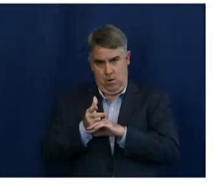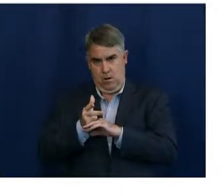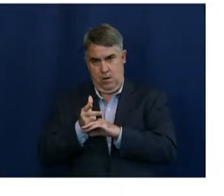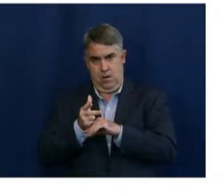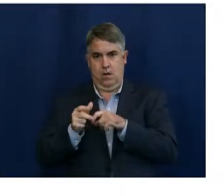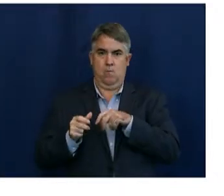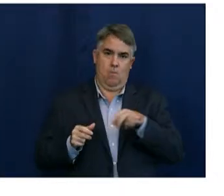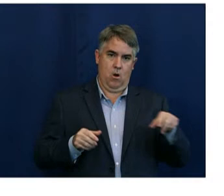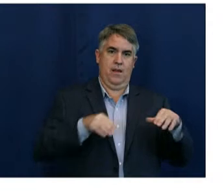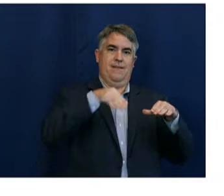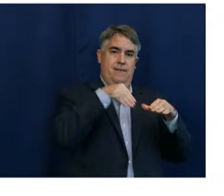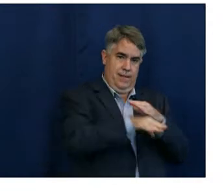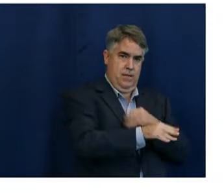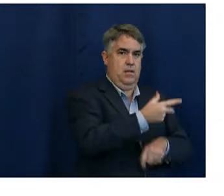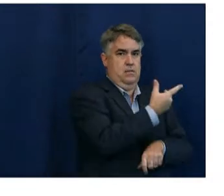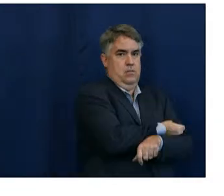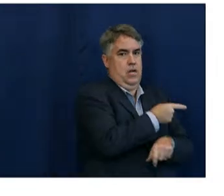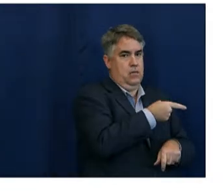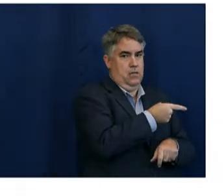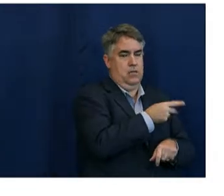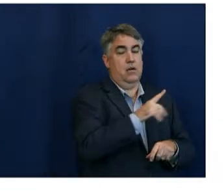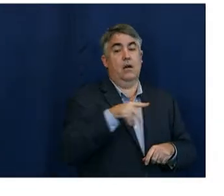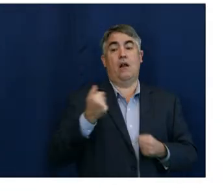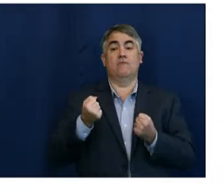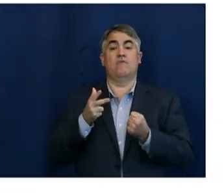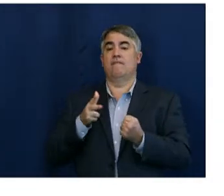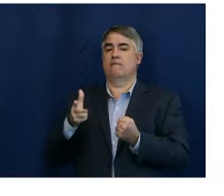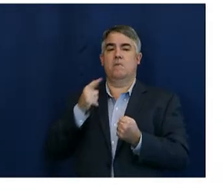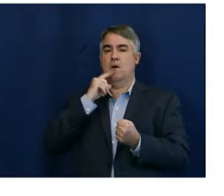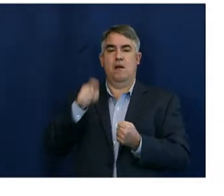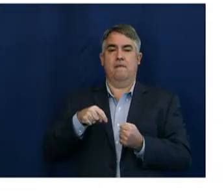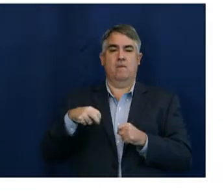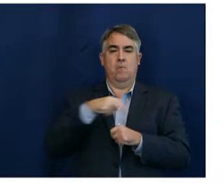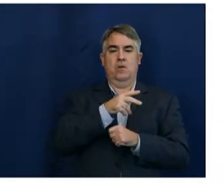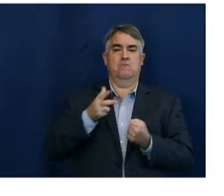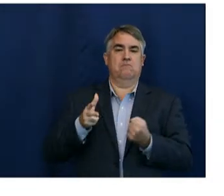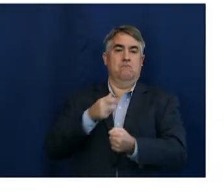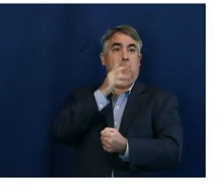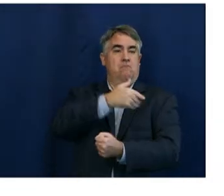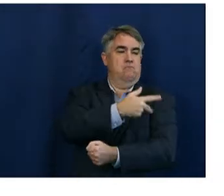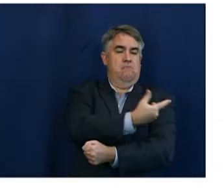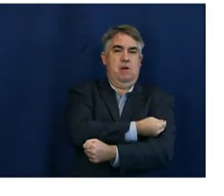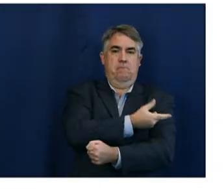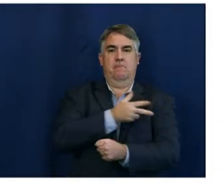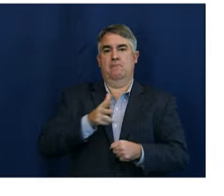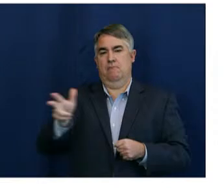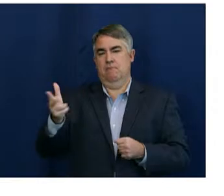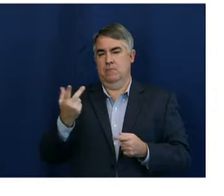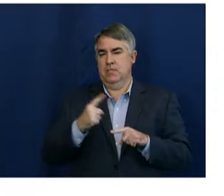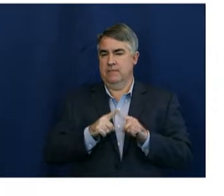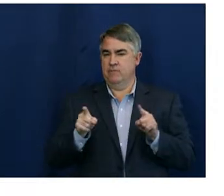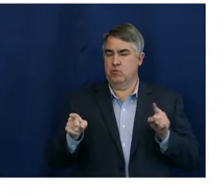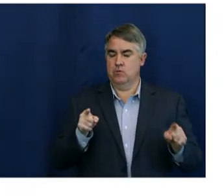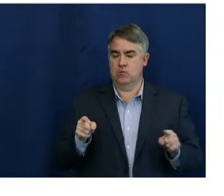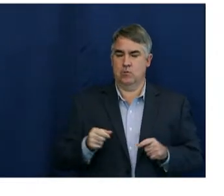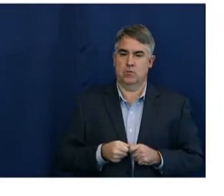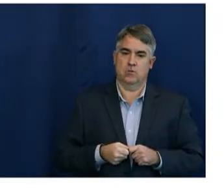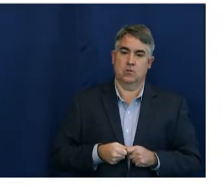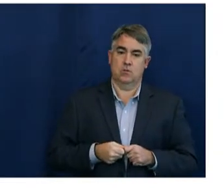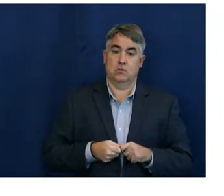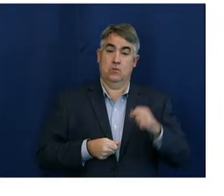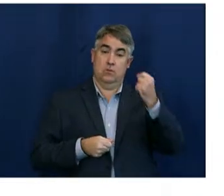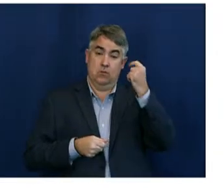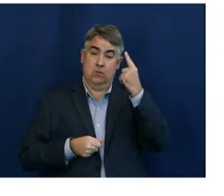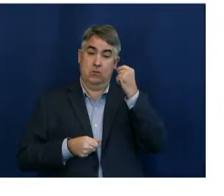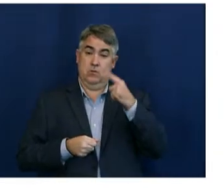vaccine, right? Where you park and you're going to walk up. And because we have to make sure that we remind everyone that you do need an appointment before you